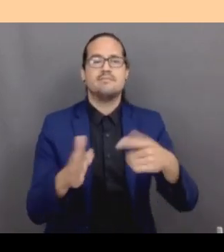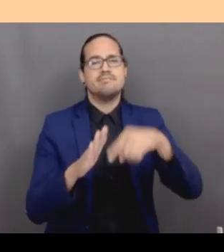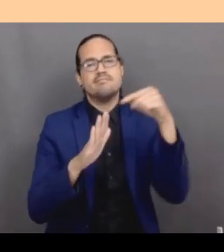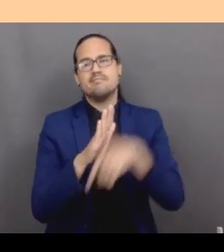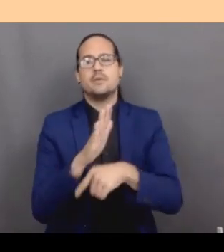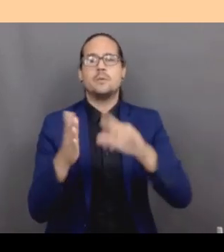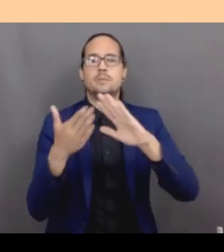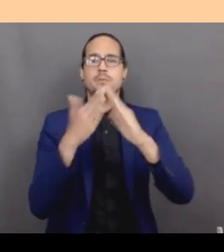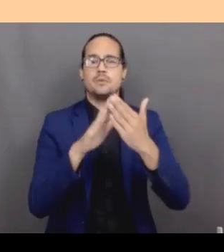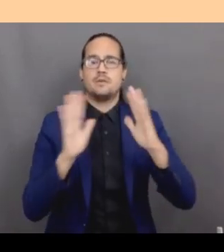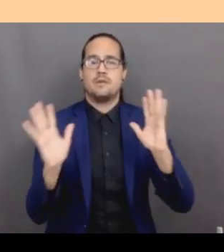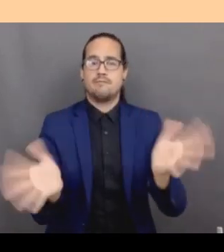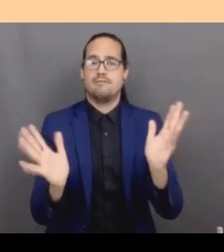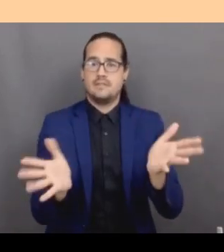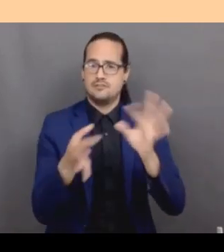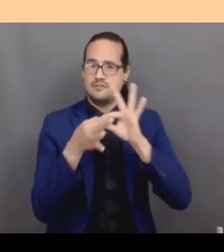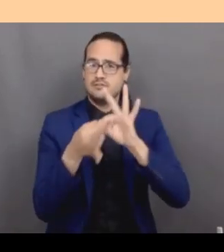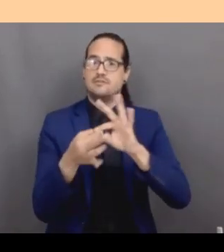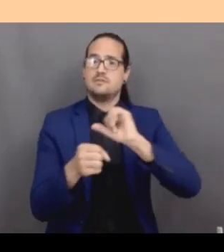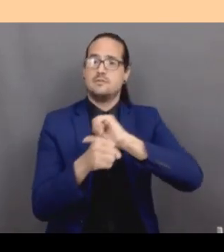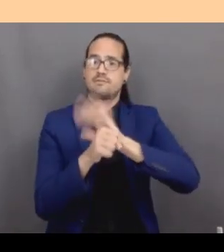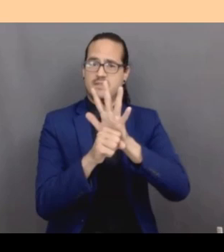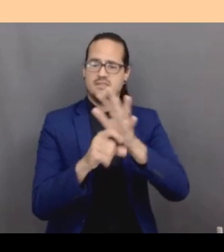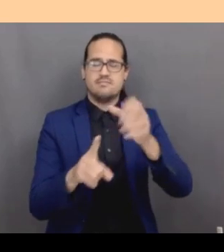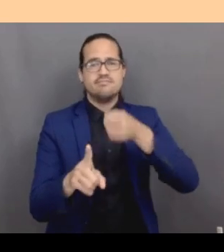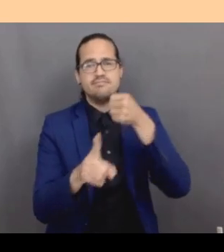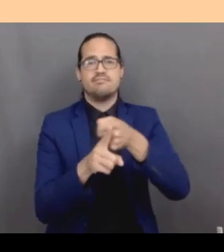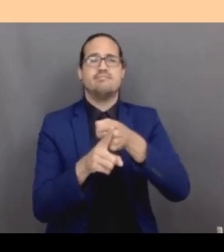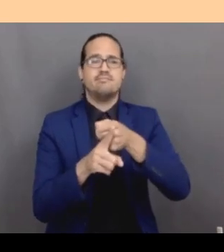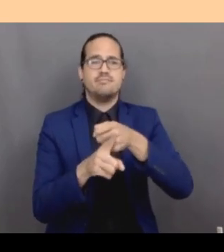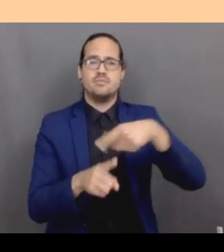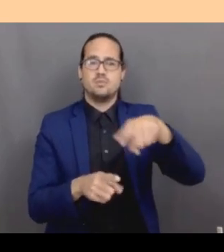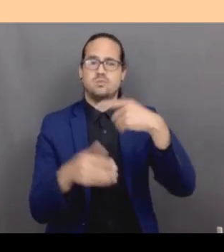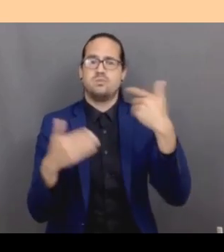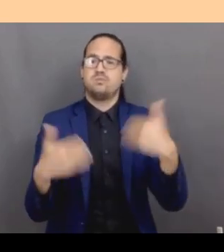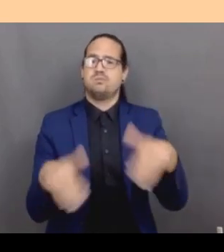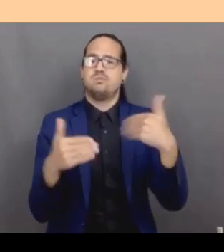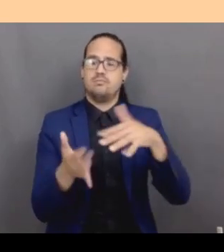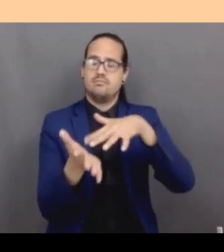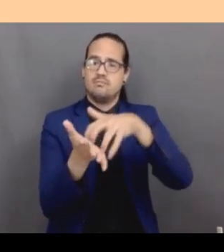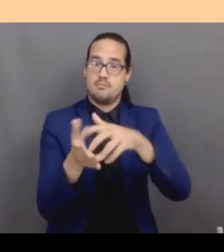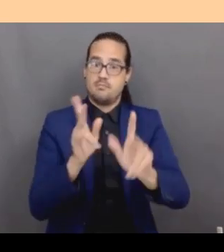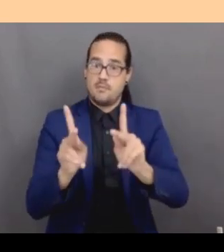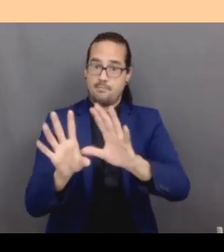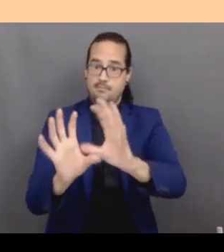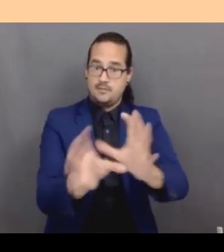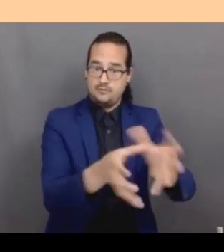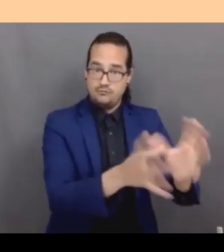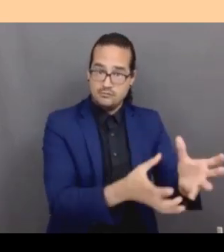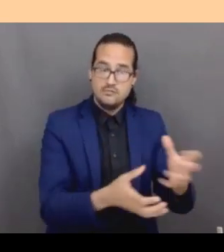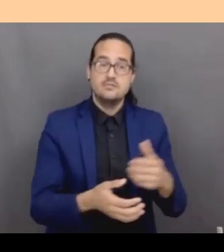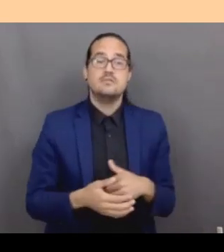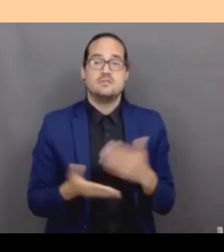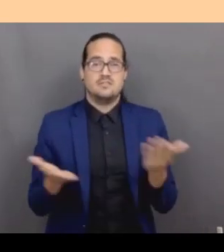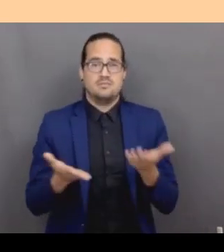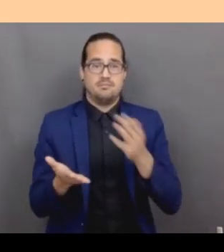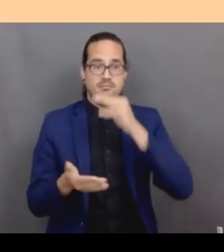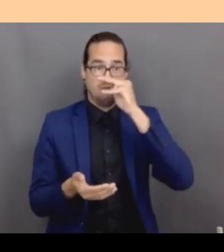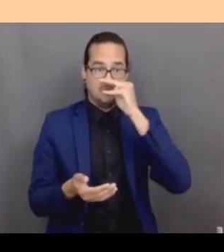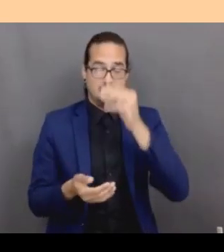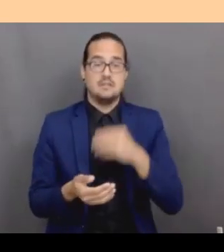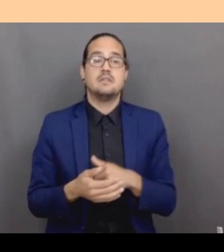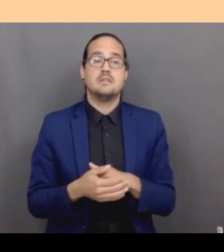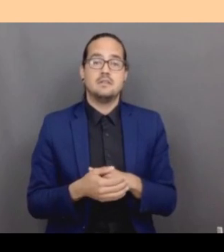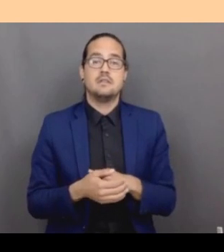vulnerable populations here in Marin County? And I'd like to introduce to you our two experts for the evening. first Dr.